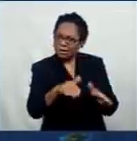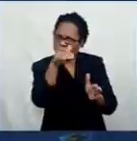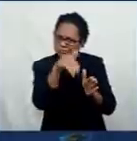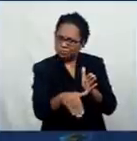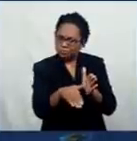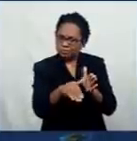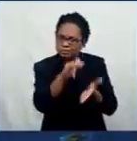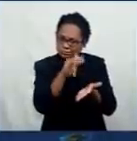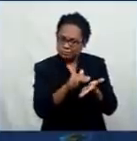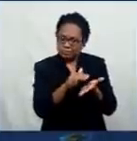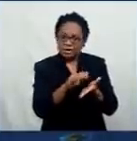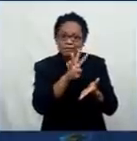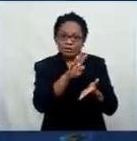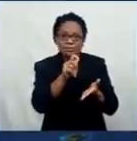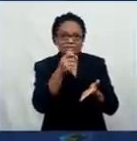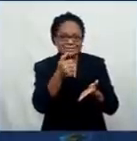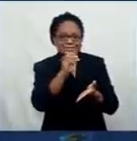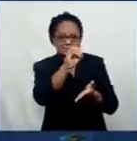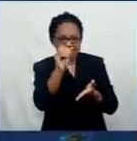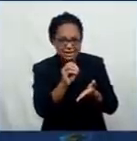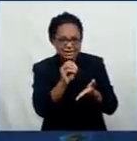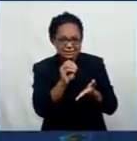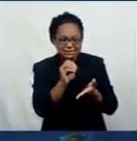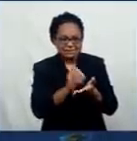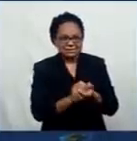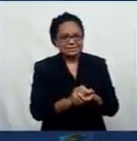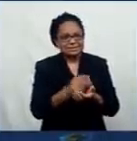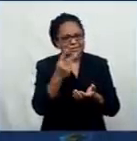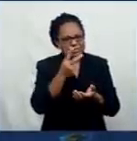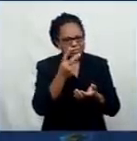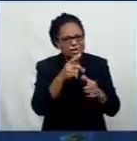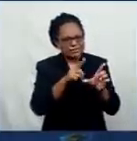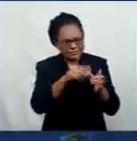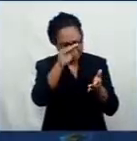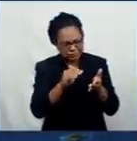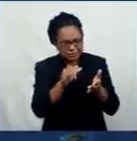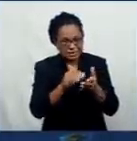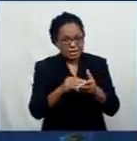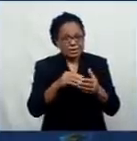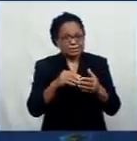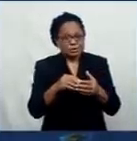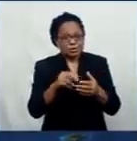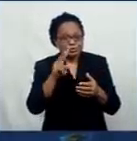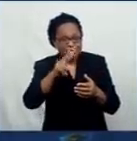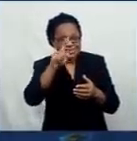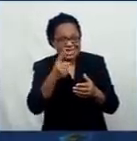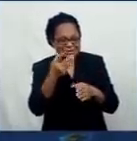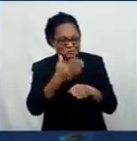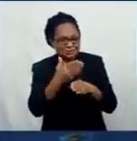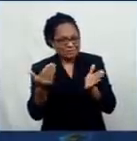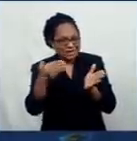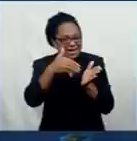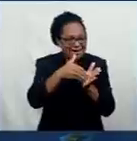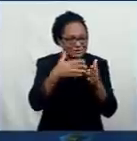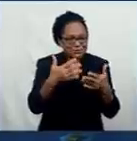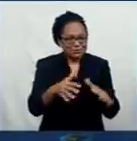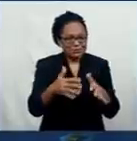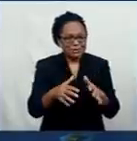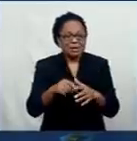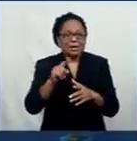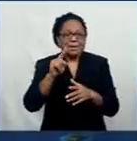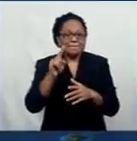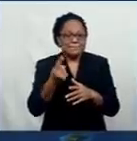to 4.6%, to a 12-year low. More than 2,000 jobs were added over the month, but hours worked fell